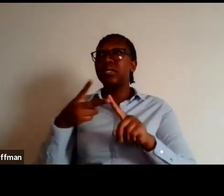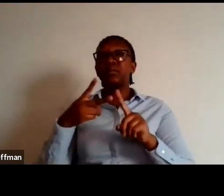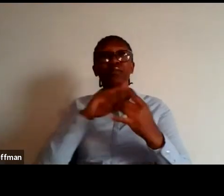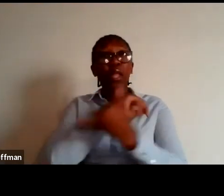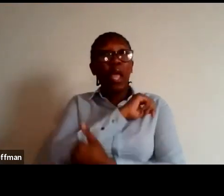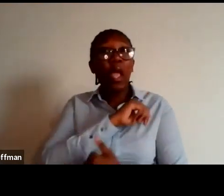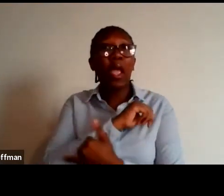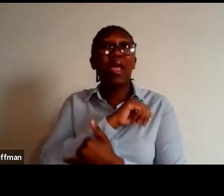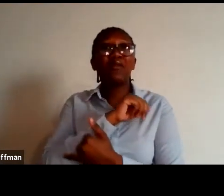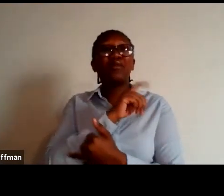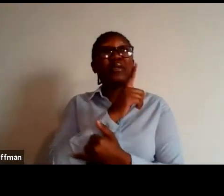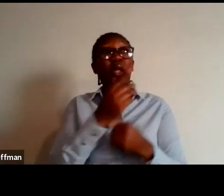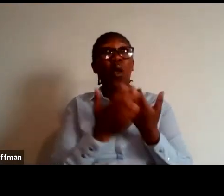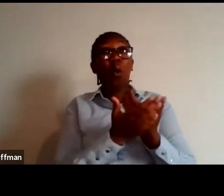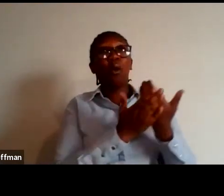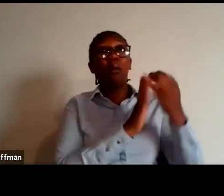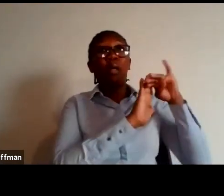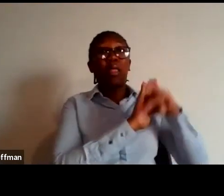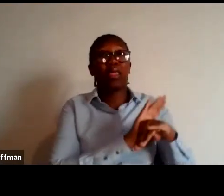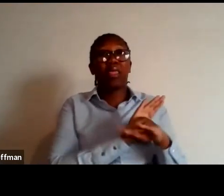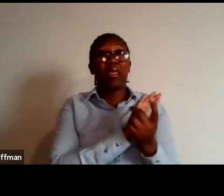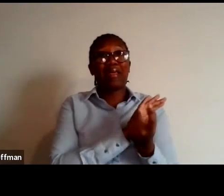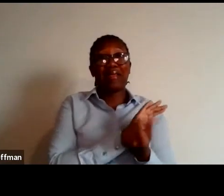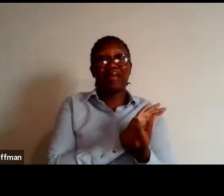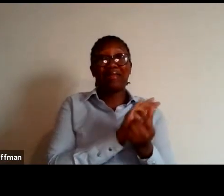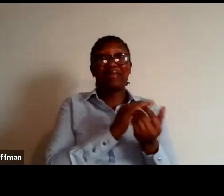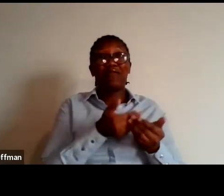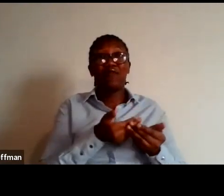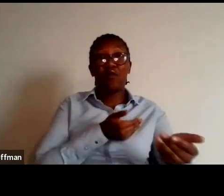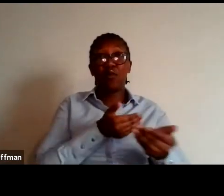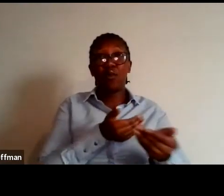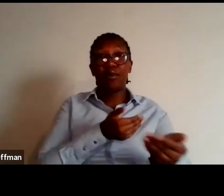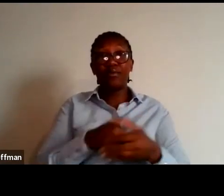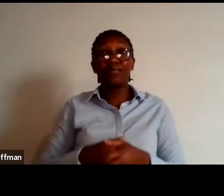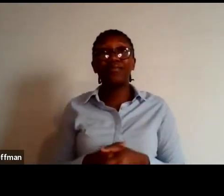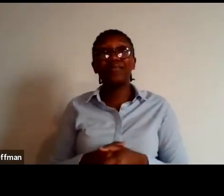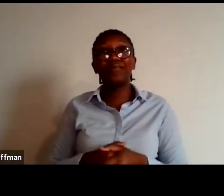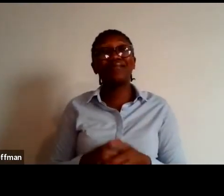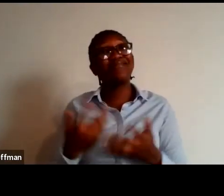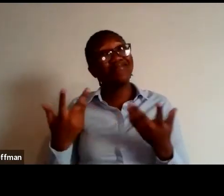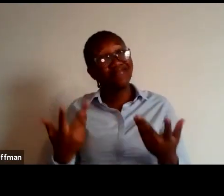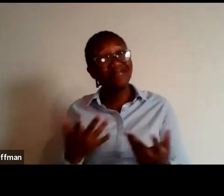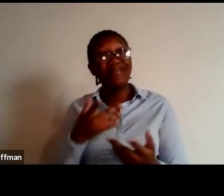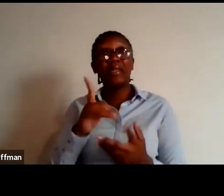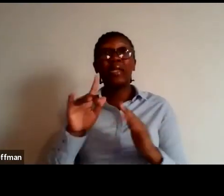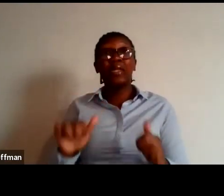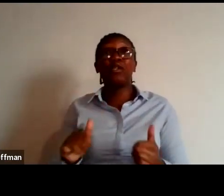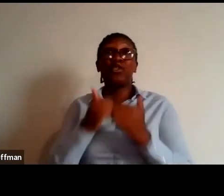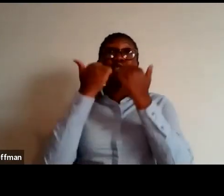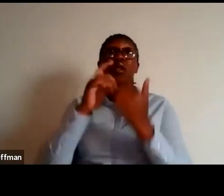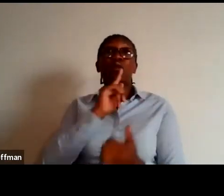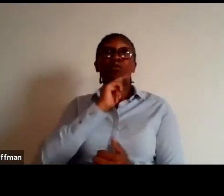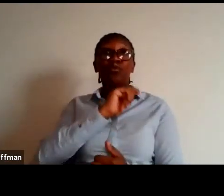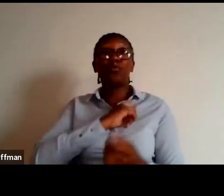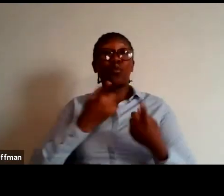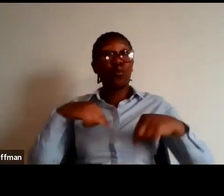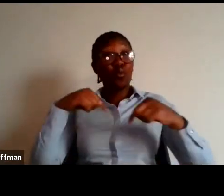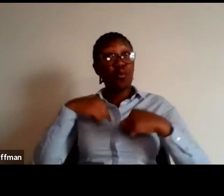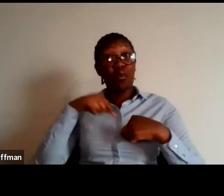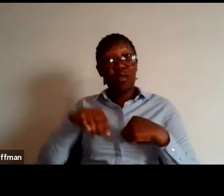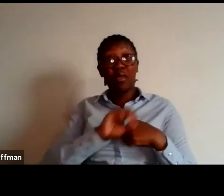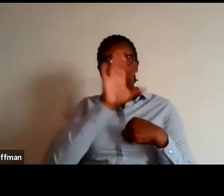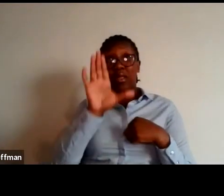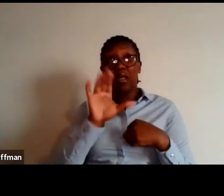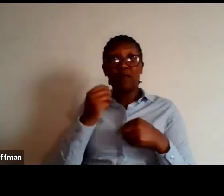is lending money is going to operate going forward. And that is a challenge that as a country we cannot be